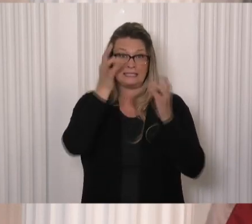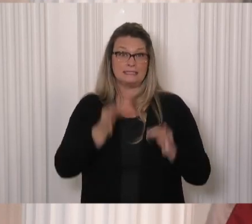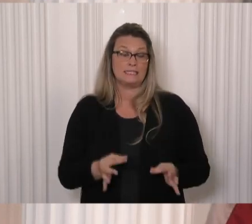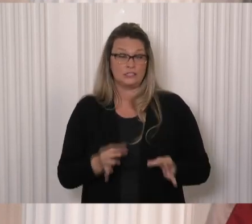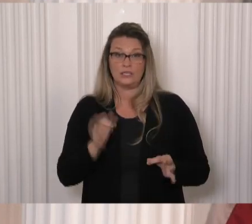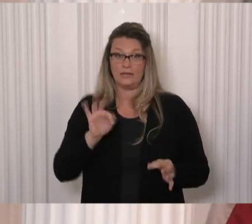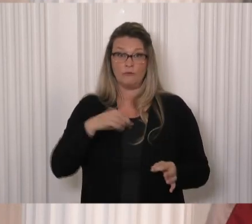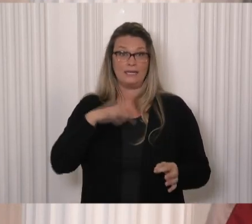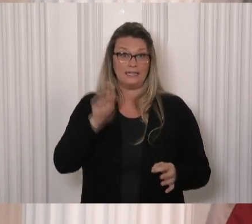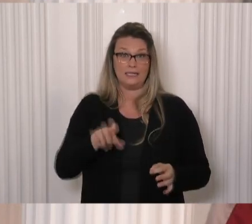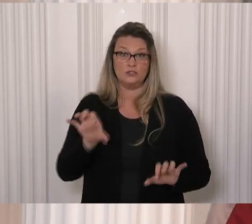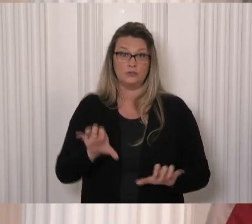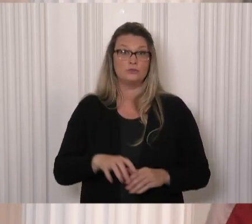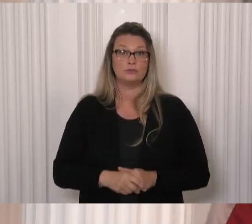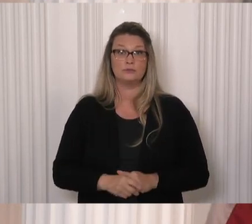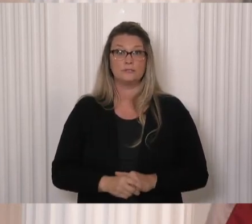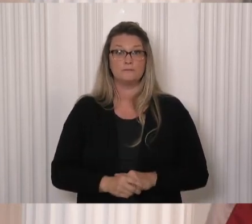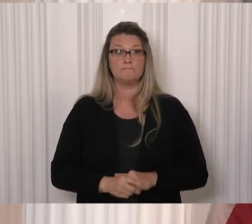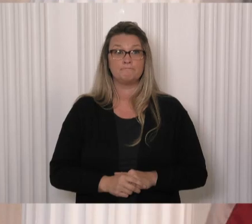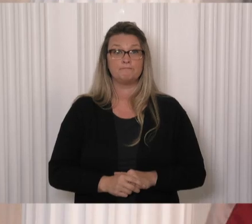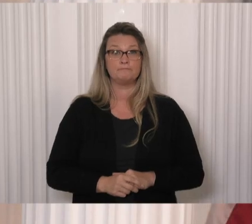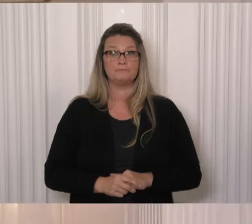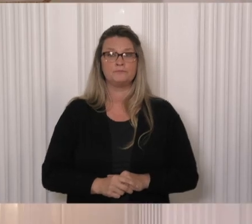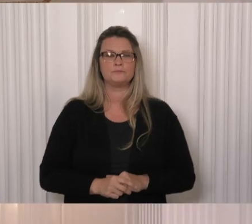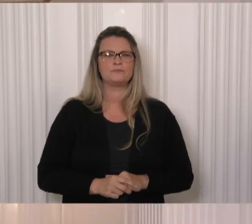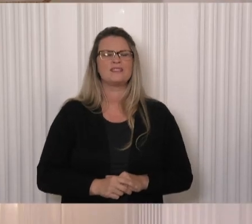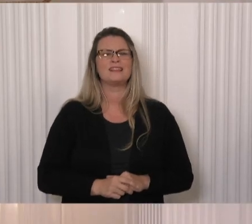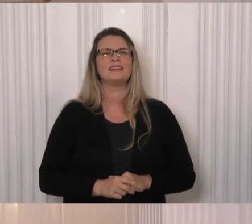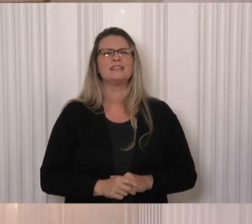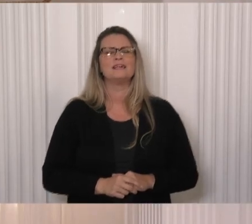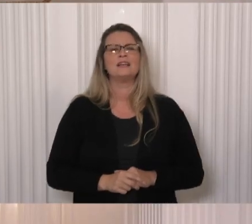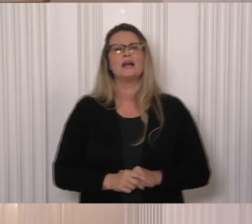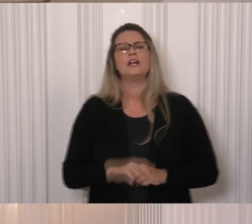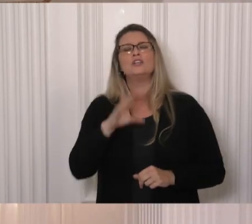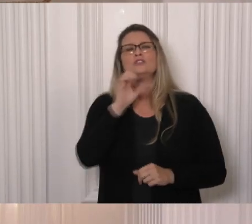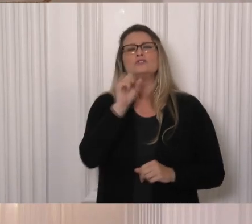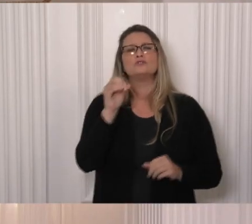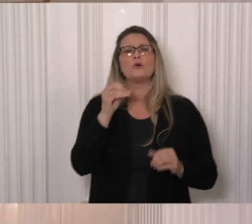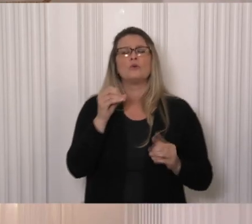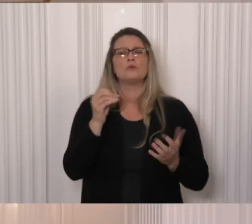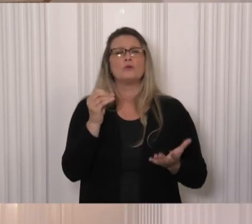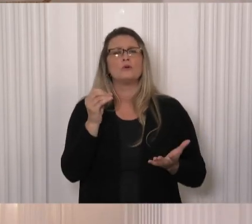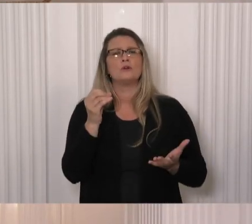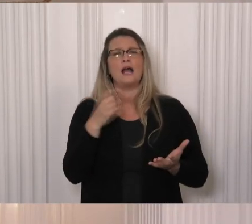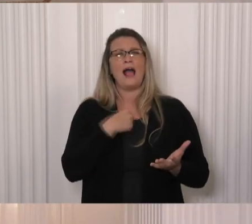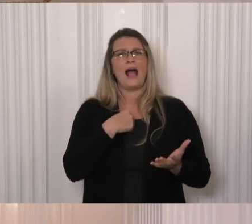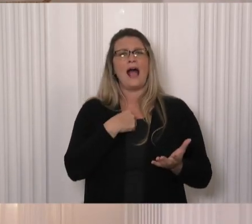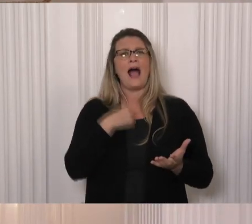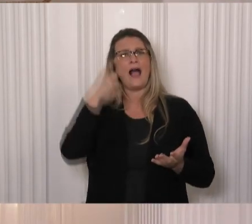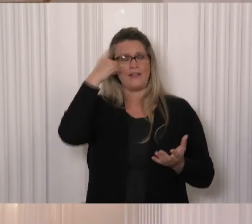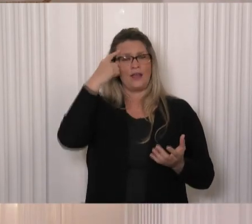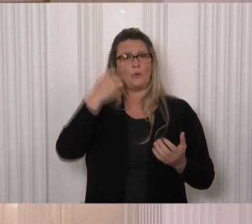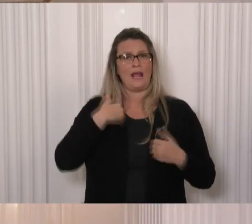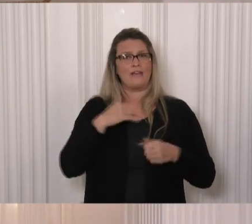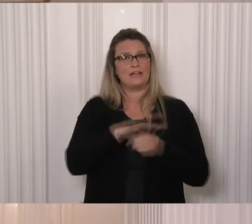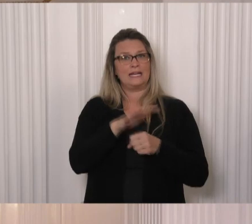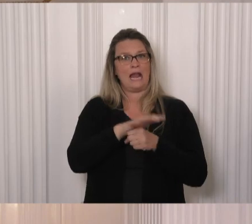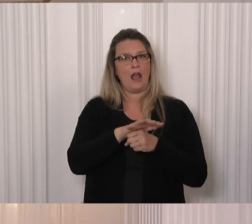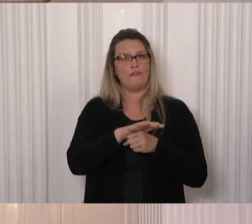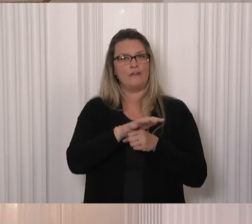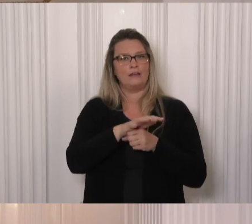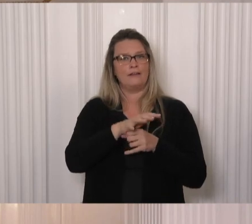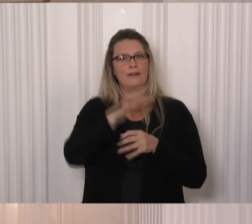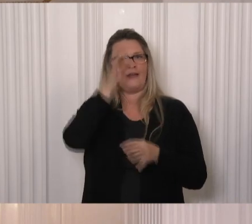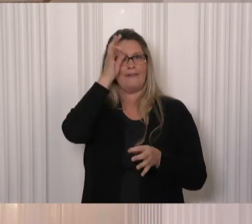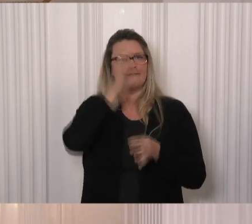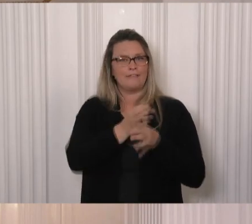made with regard to that. So let me answer that question, please. So I think we have enough faith in the people of West Virginia to